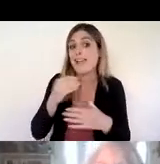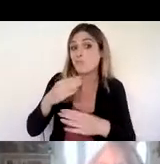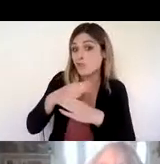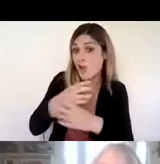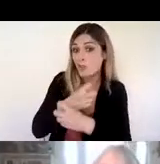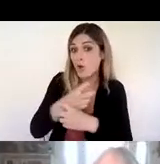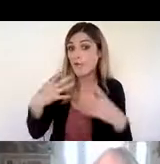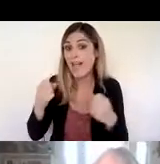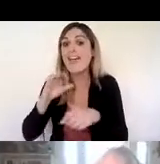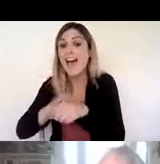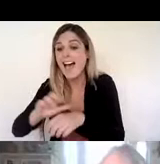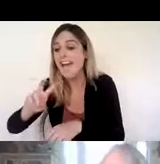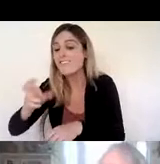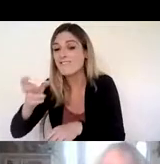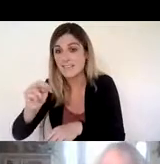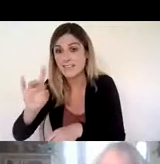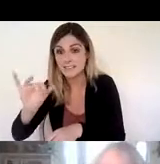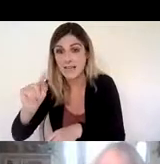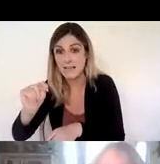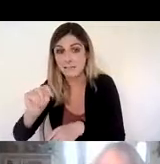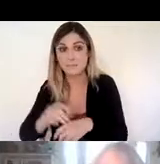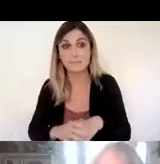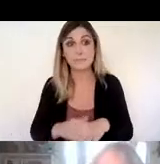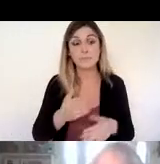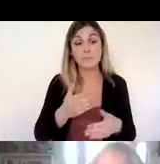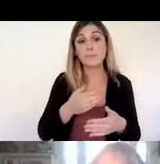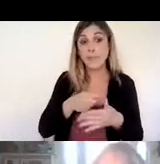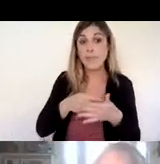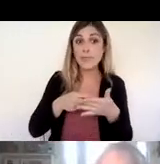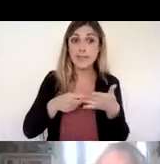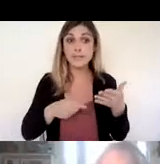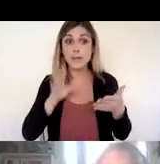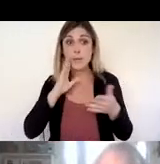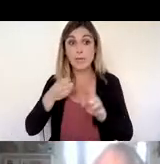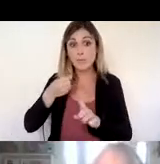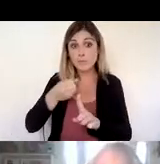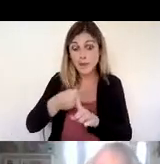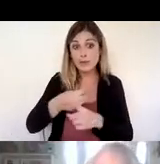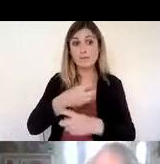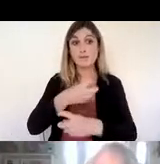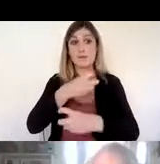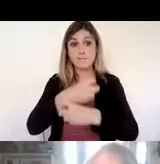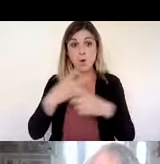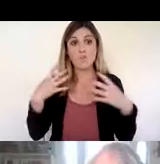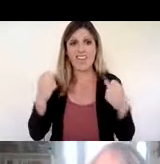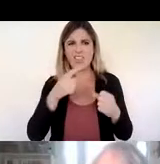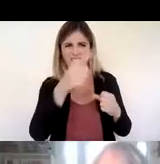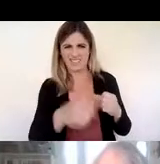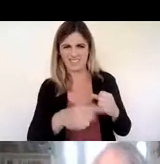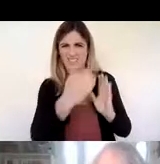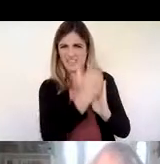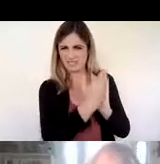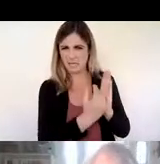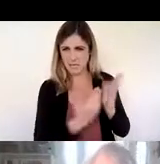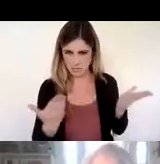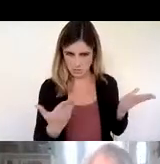factors that protect bone health that I'm going to talk about are calcium, vitamin D, protein, vitamin B12, fruits and vegetables, dietary fat,